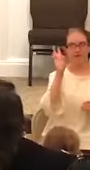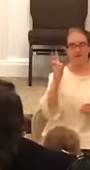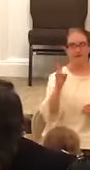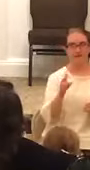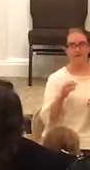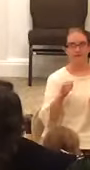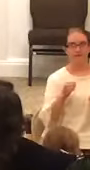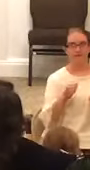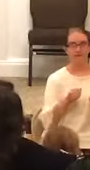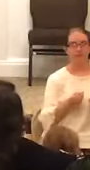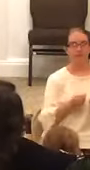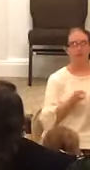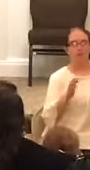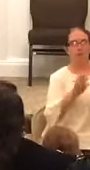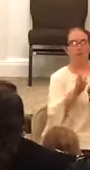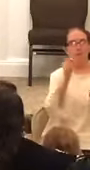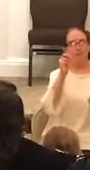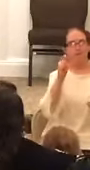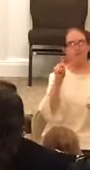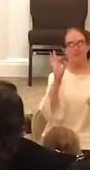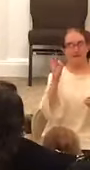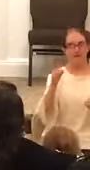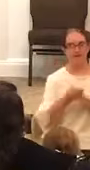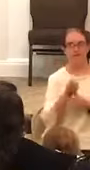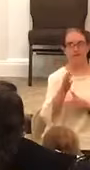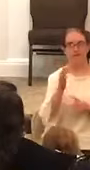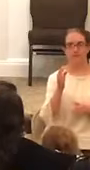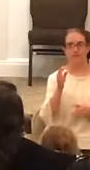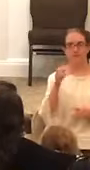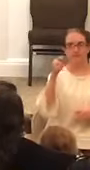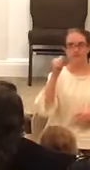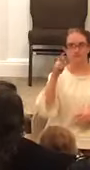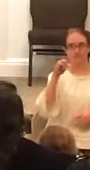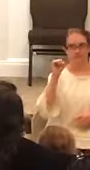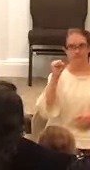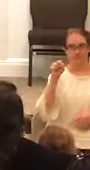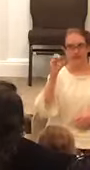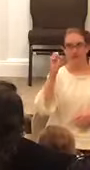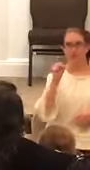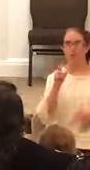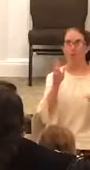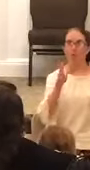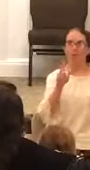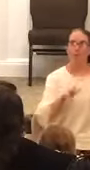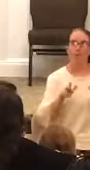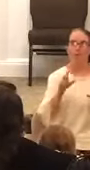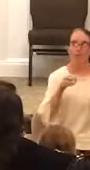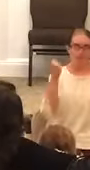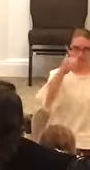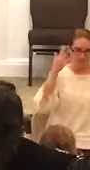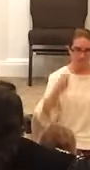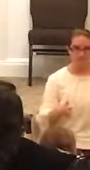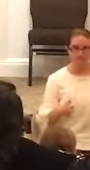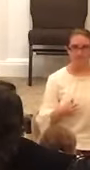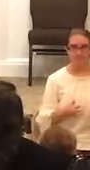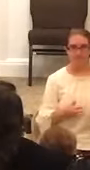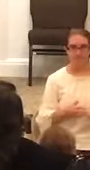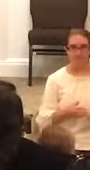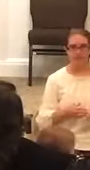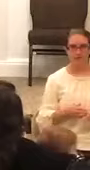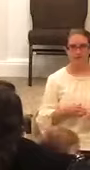follow tradition instead of following his word. Mark 7:5-9. Then the Pharisees and scribes asked him, why walk not thy disciples according to, look at this,